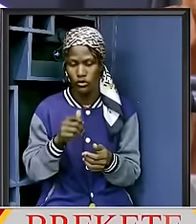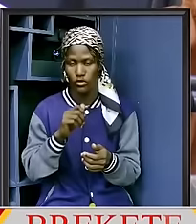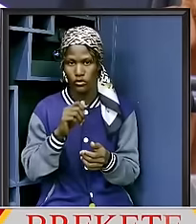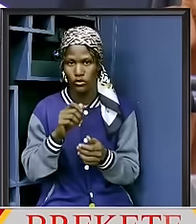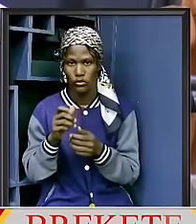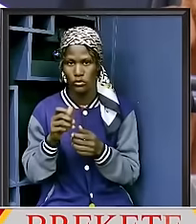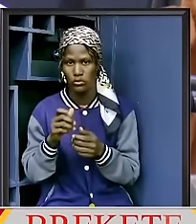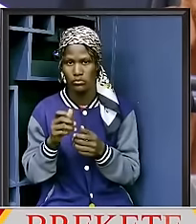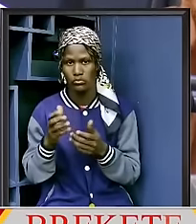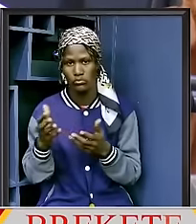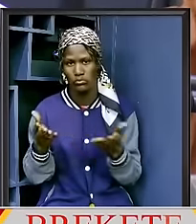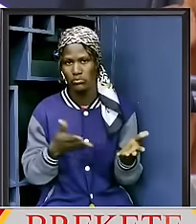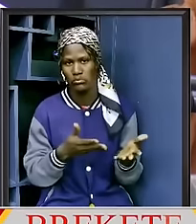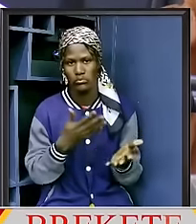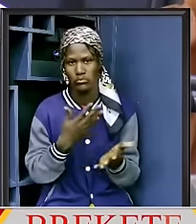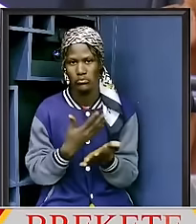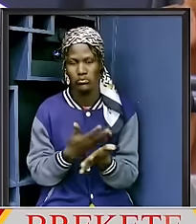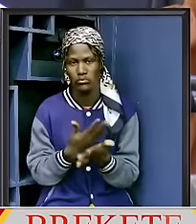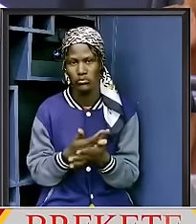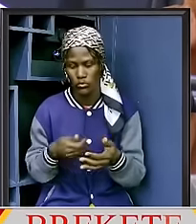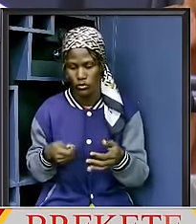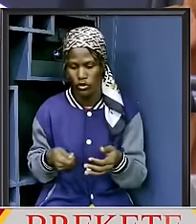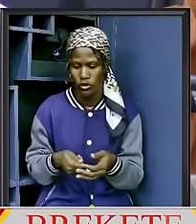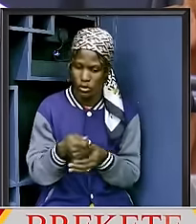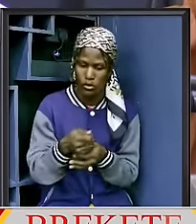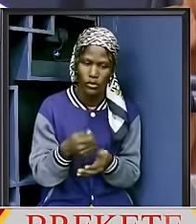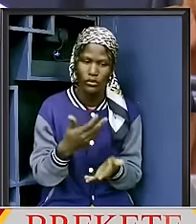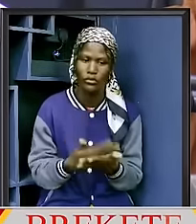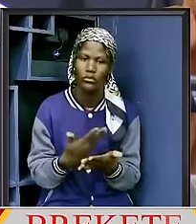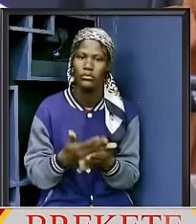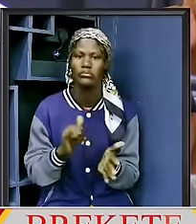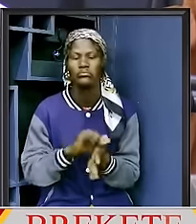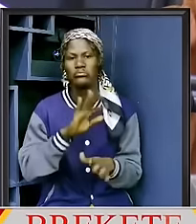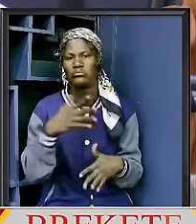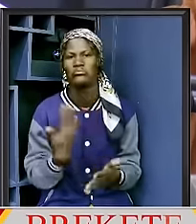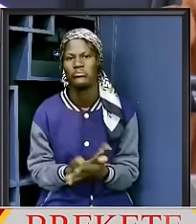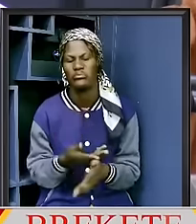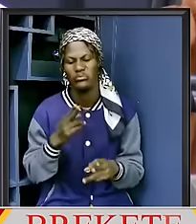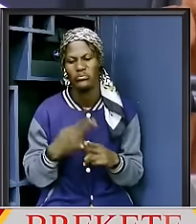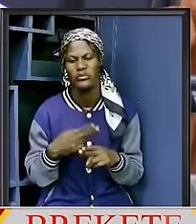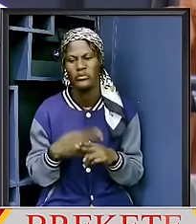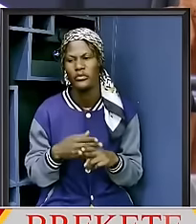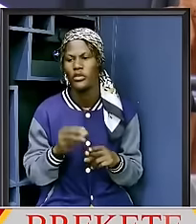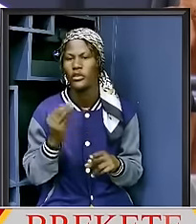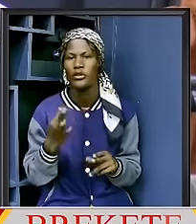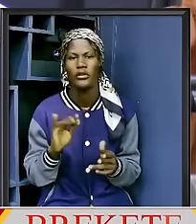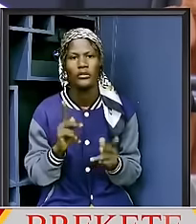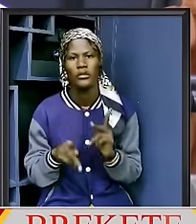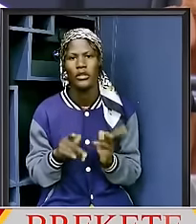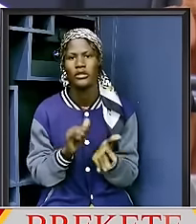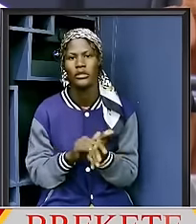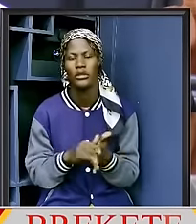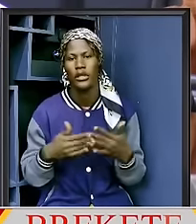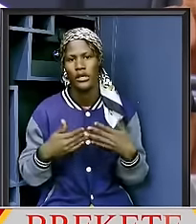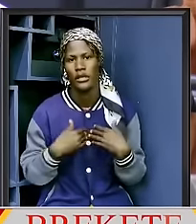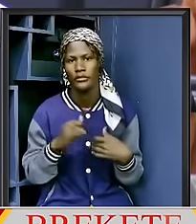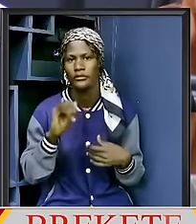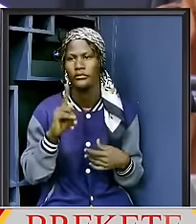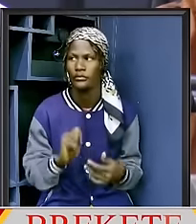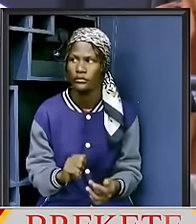we draw this money, then you collect your cash, then they will not do transfer. I will not put name or the person that have it. Okay.